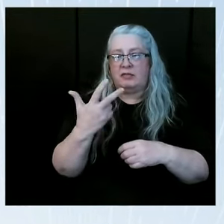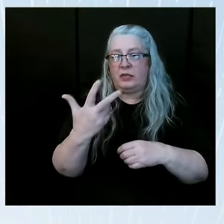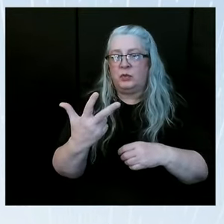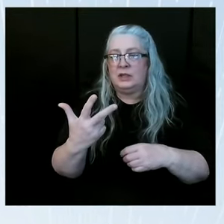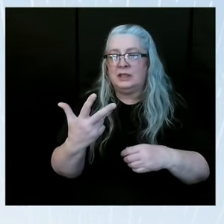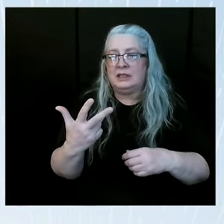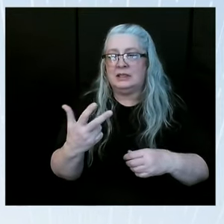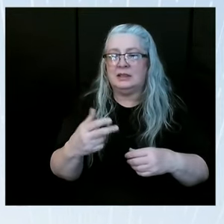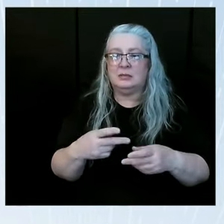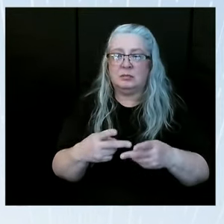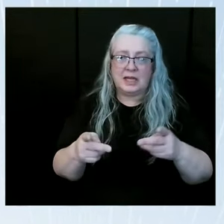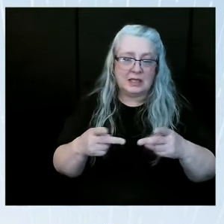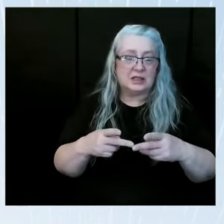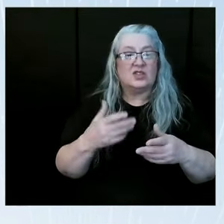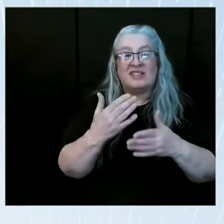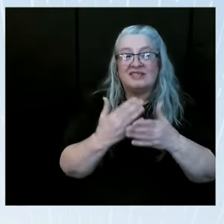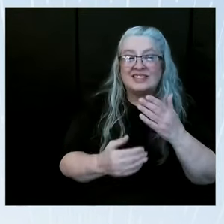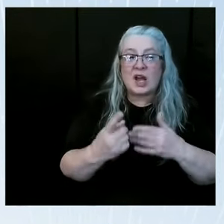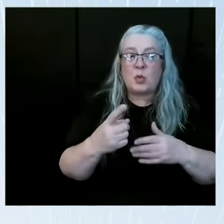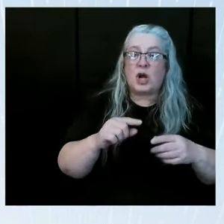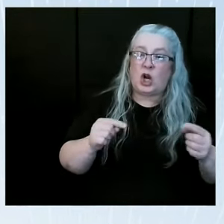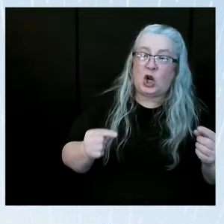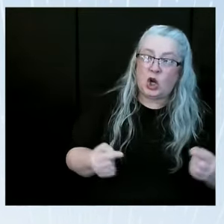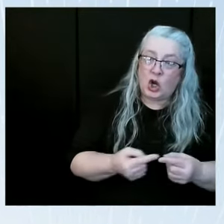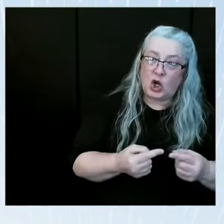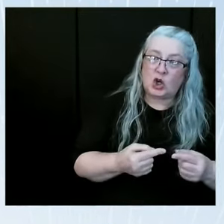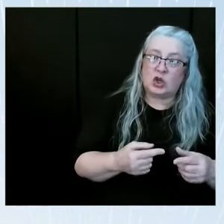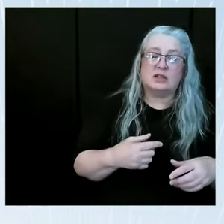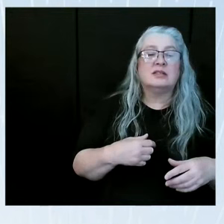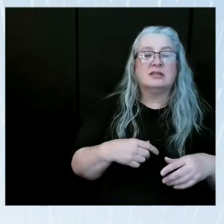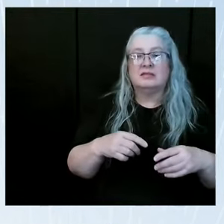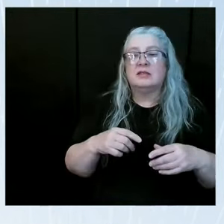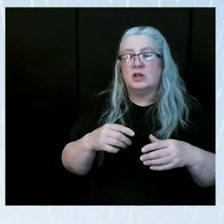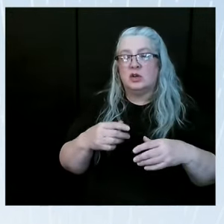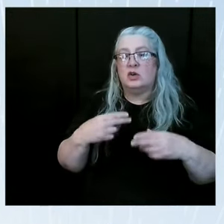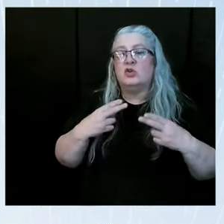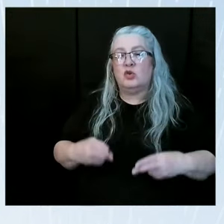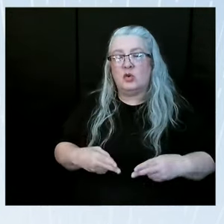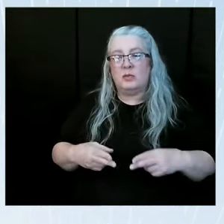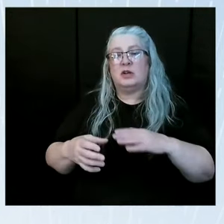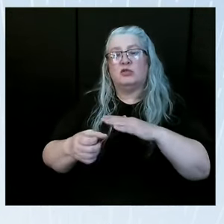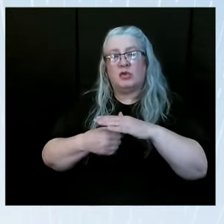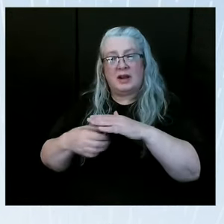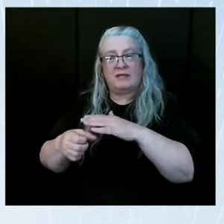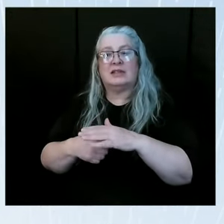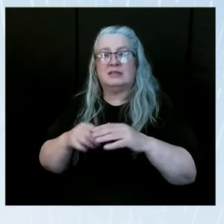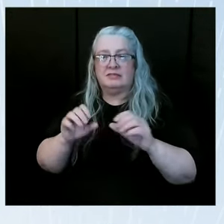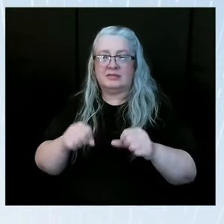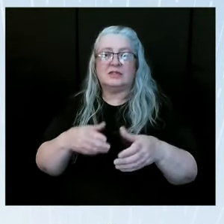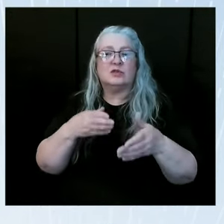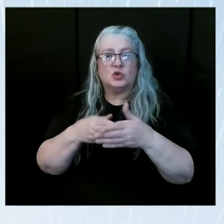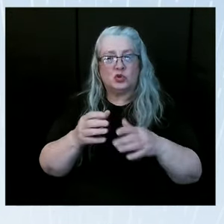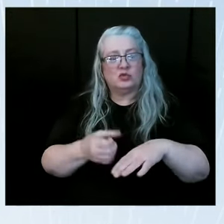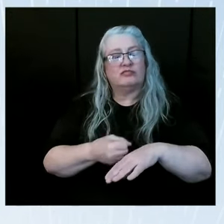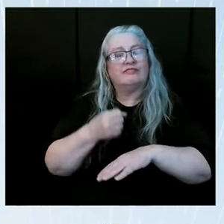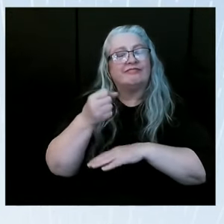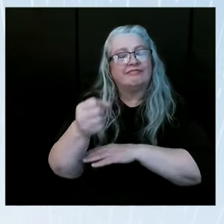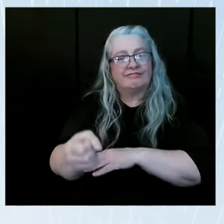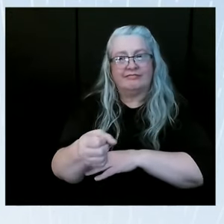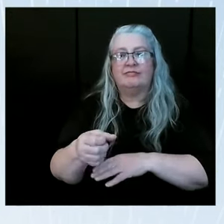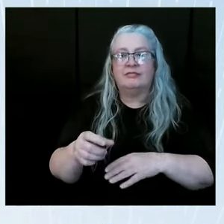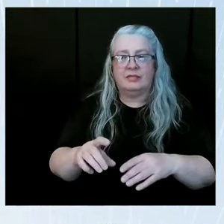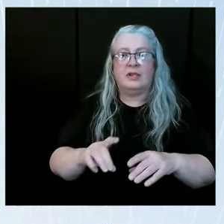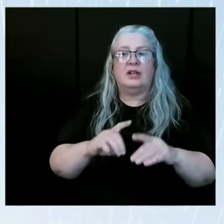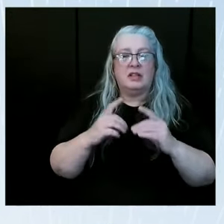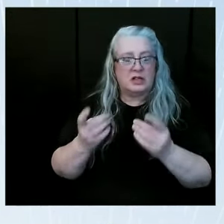Attorney General, Director Ray of the FBI. We also work with victims to